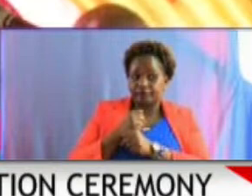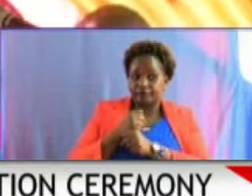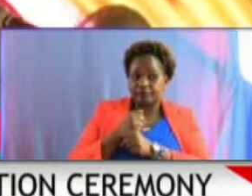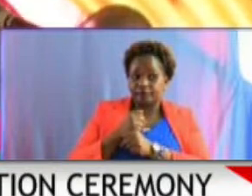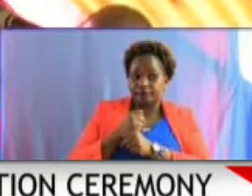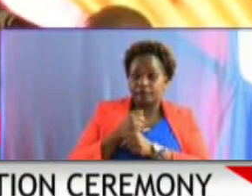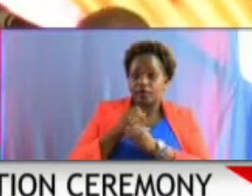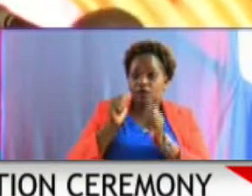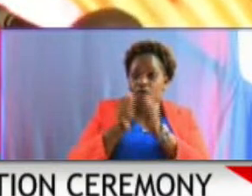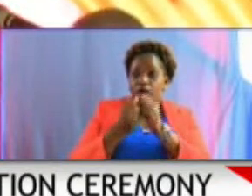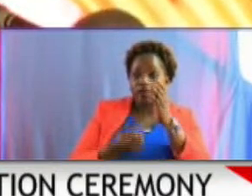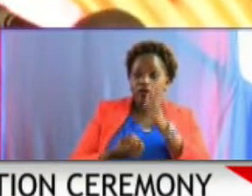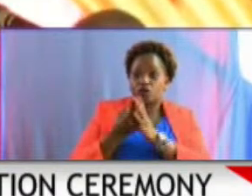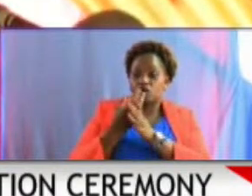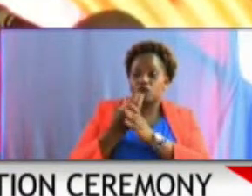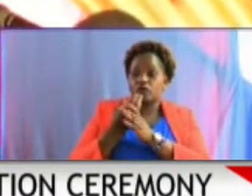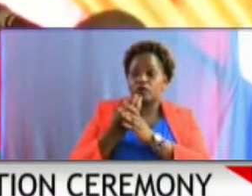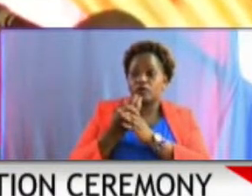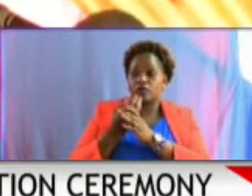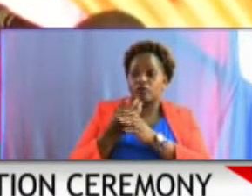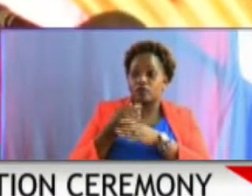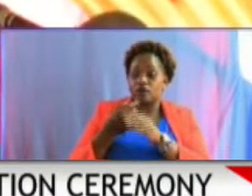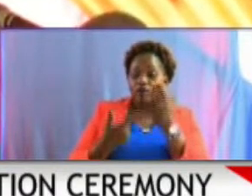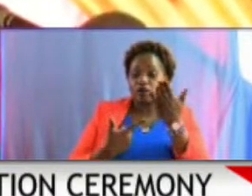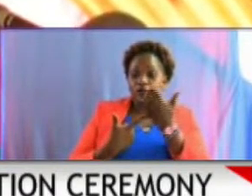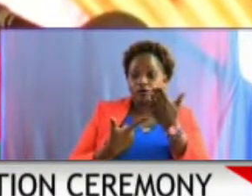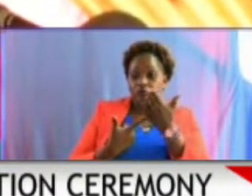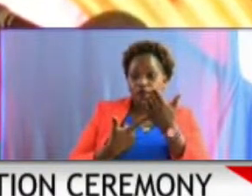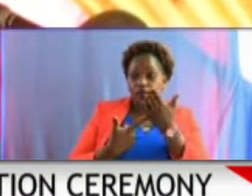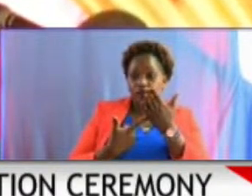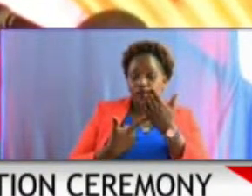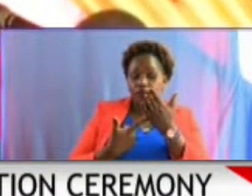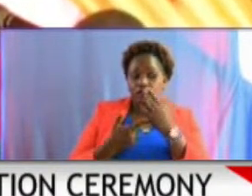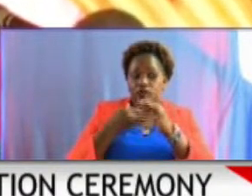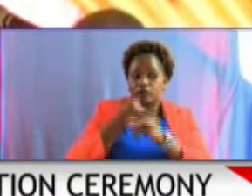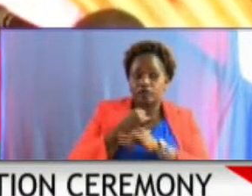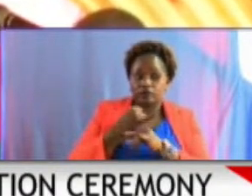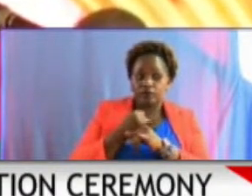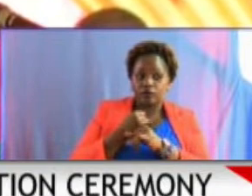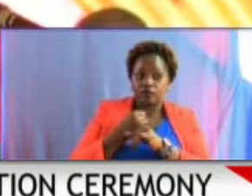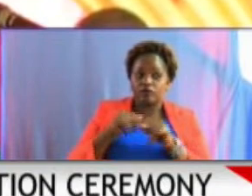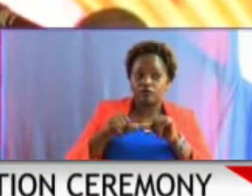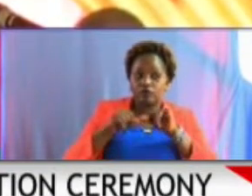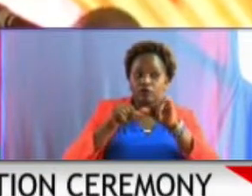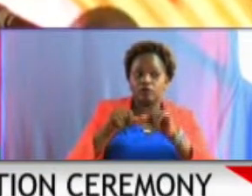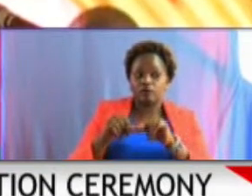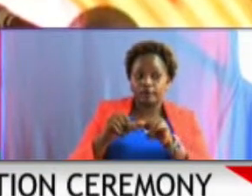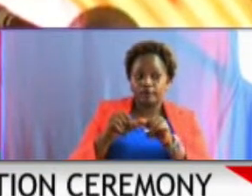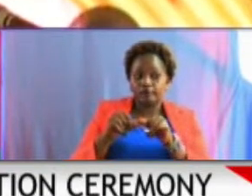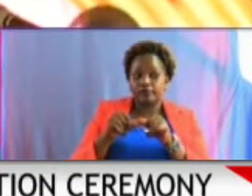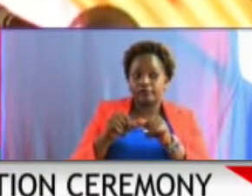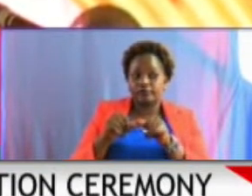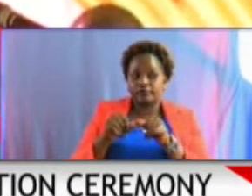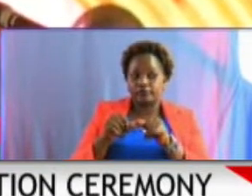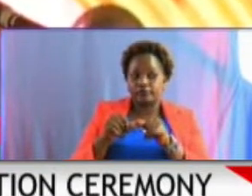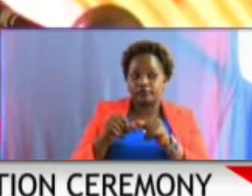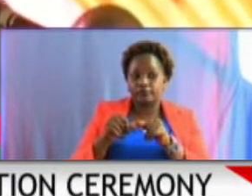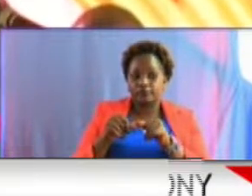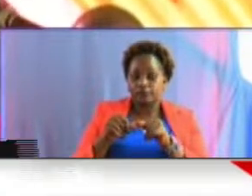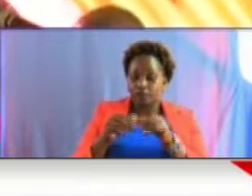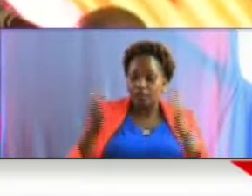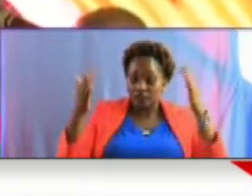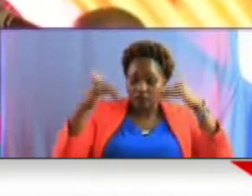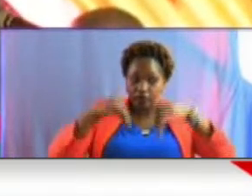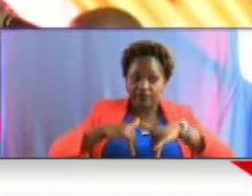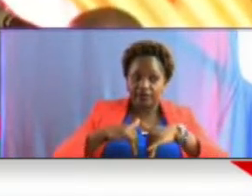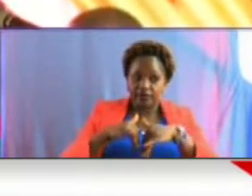with the broad theme of harnessing technology and innovation to address emerging issues. The